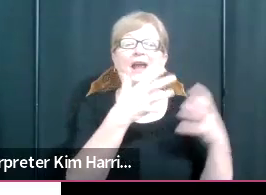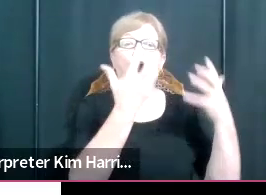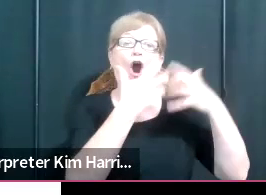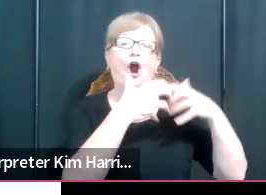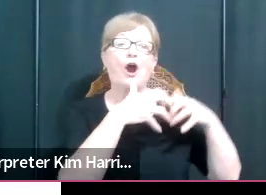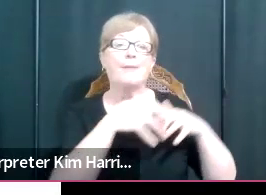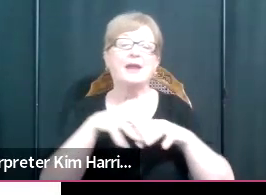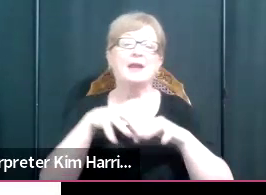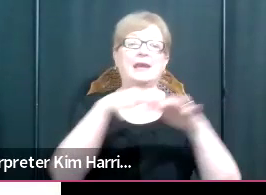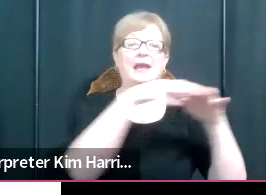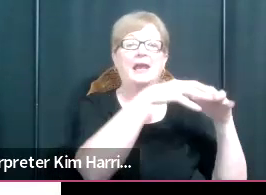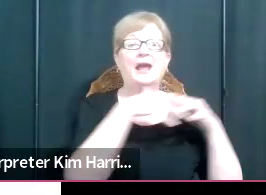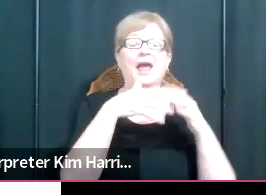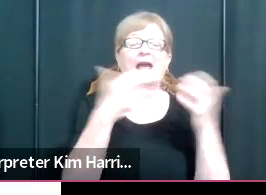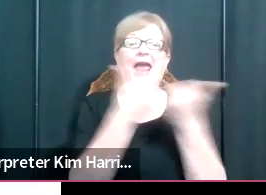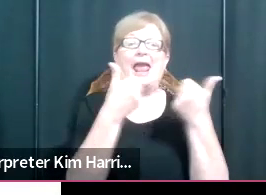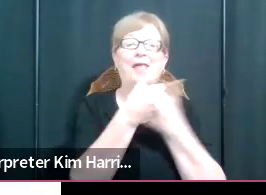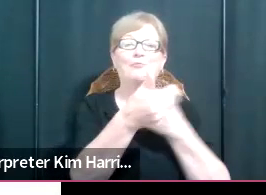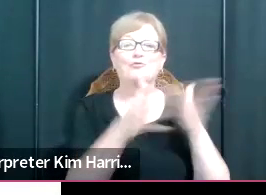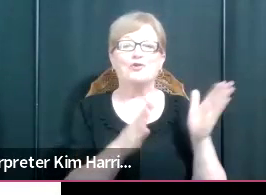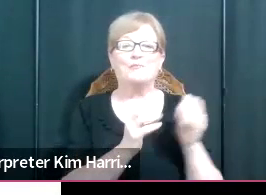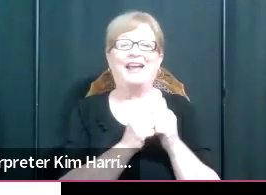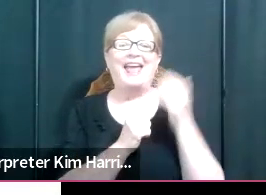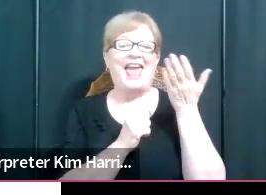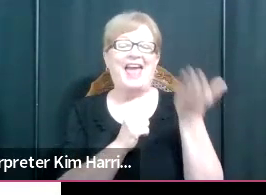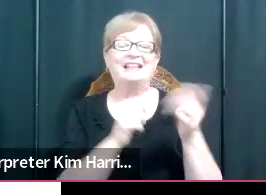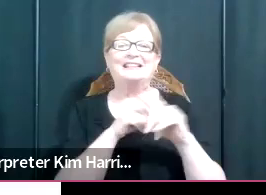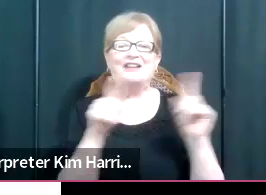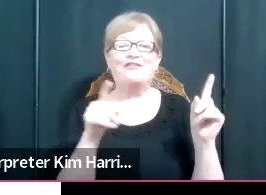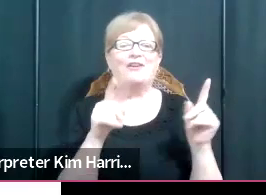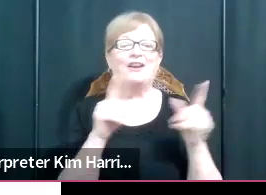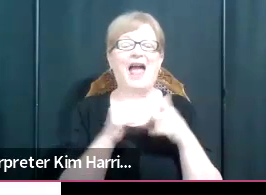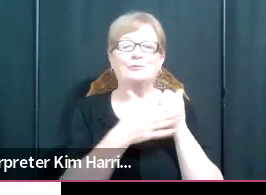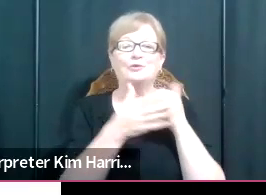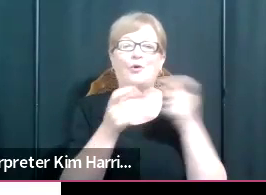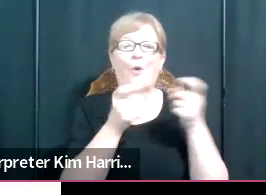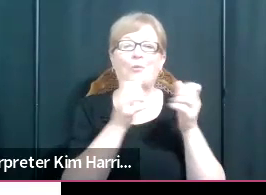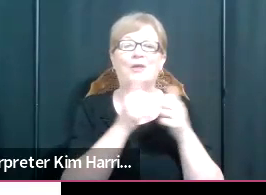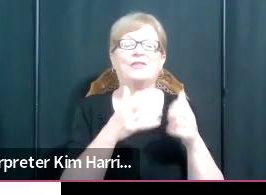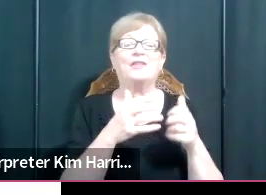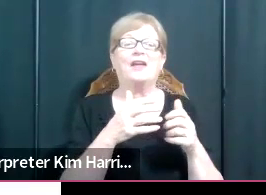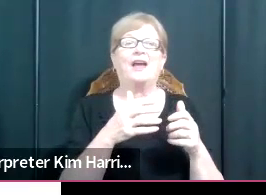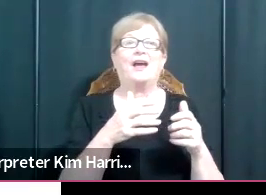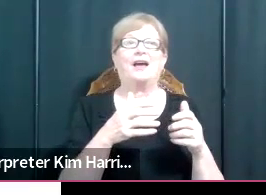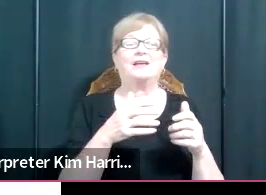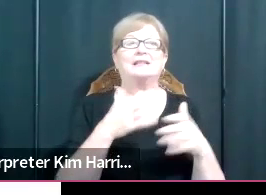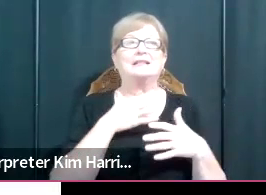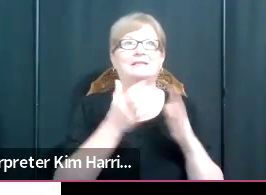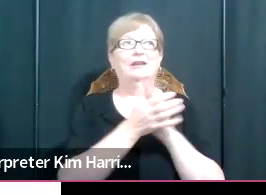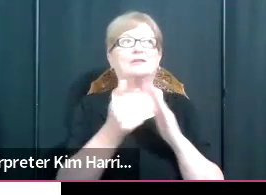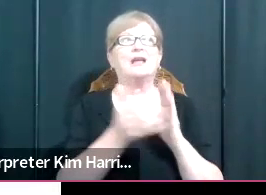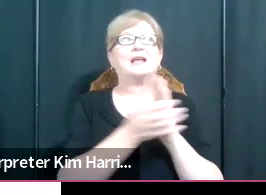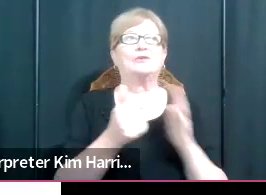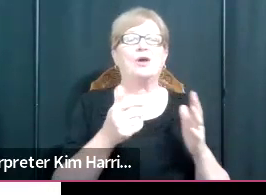of games that are designed to help with different coping skills like breathing, or